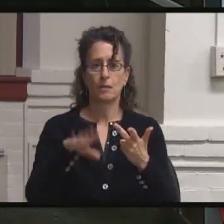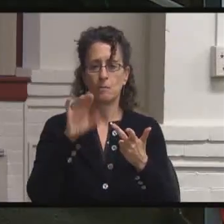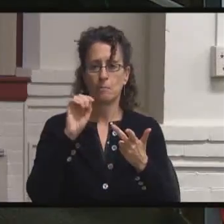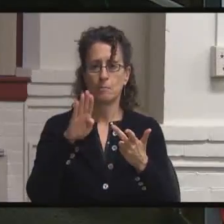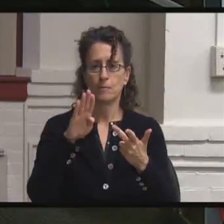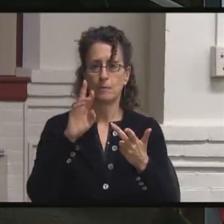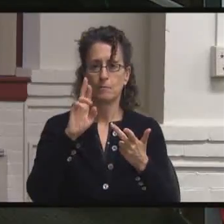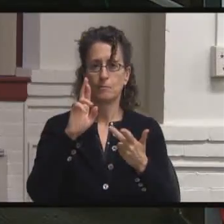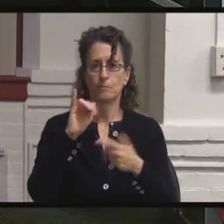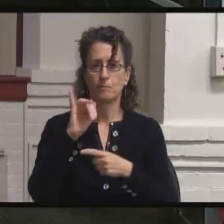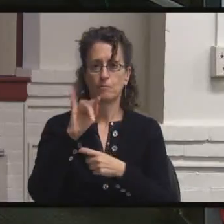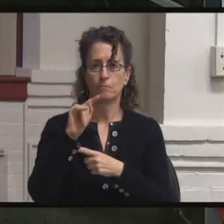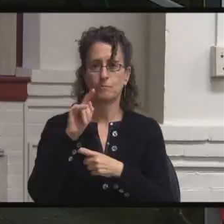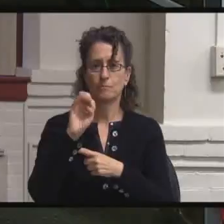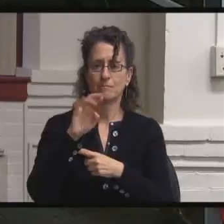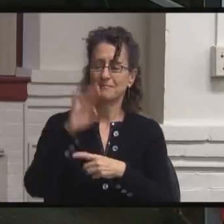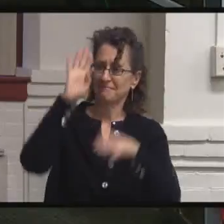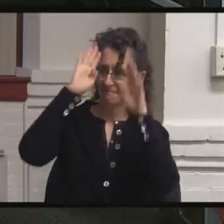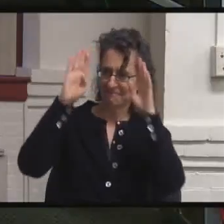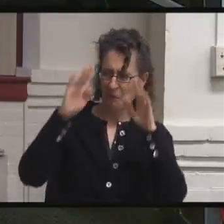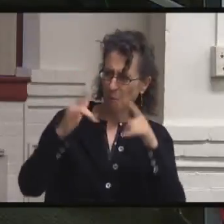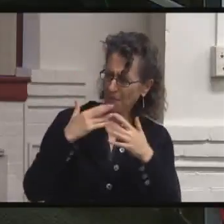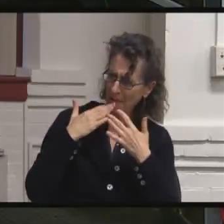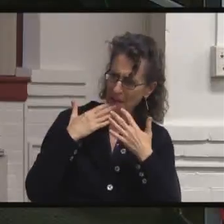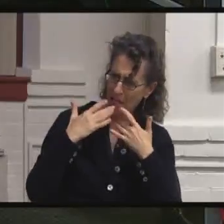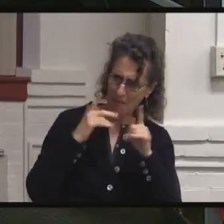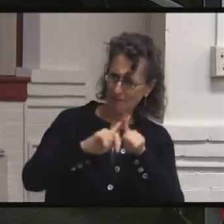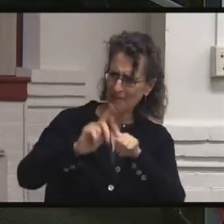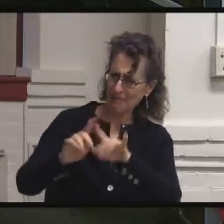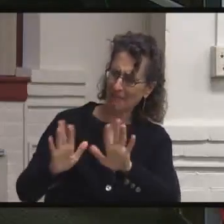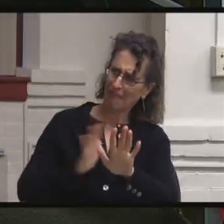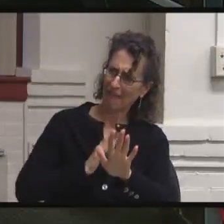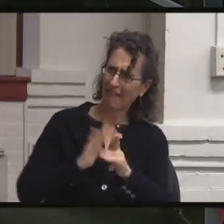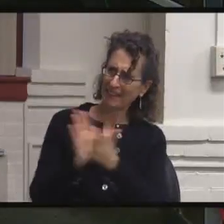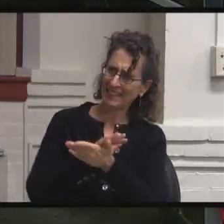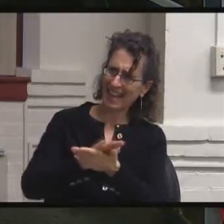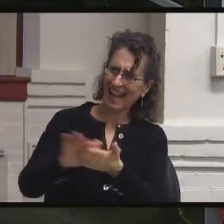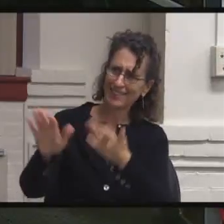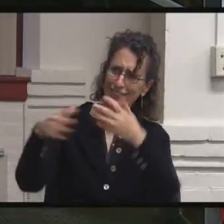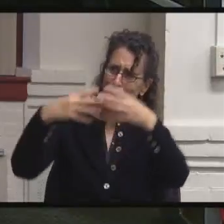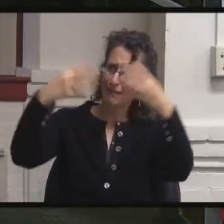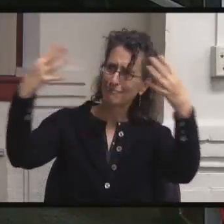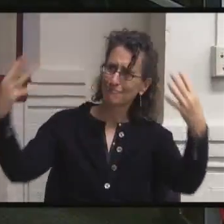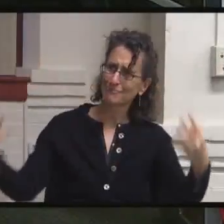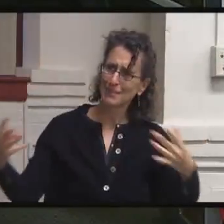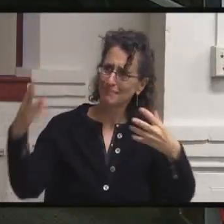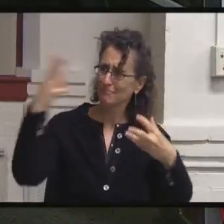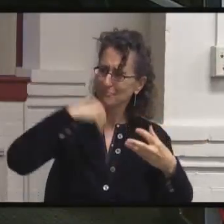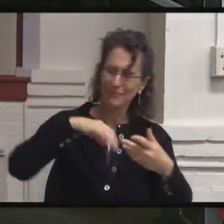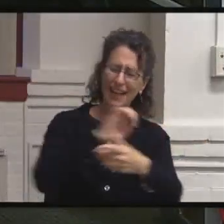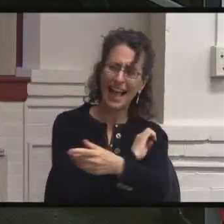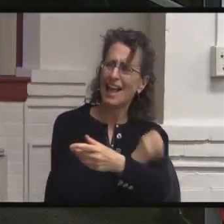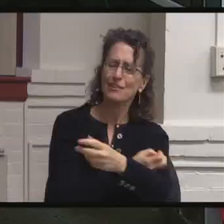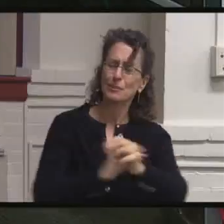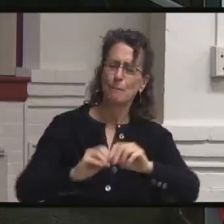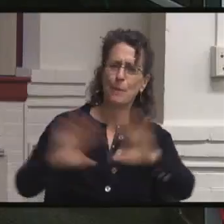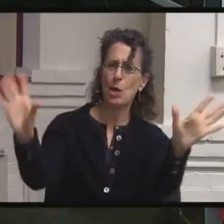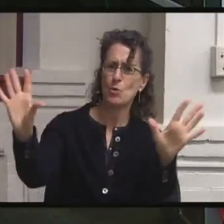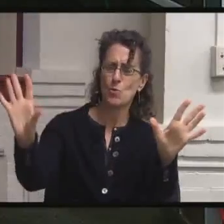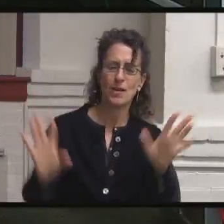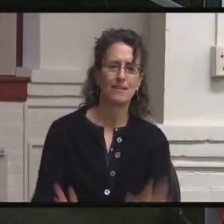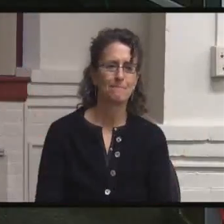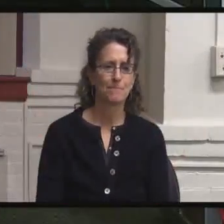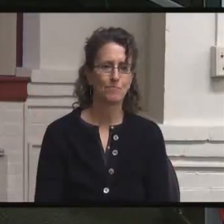So we're here very this colorful, evening. By the way, thank you. We planned. It was planned. A lot of energy. A lot of energy. Patrick